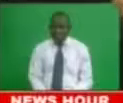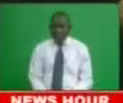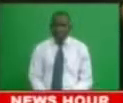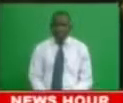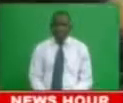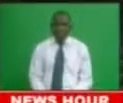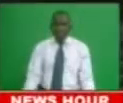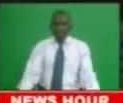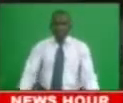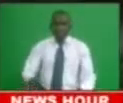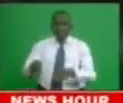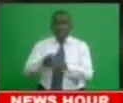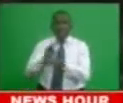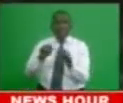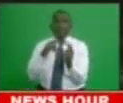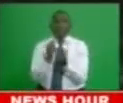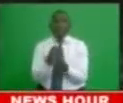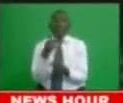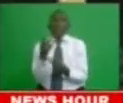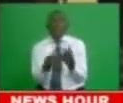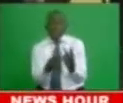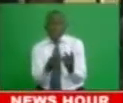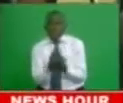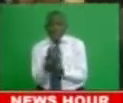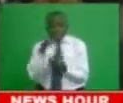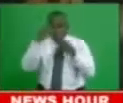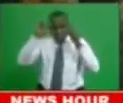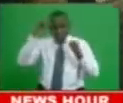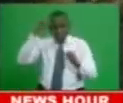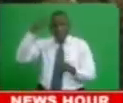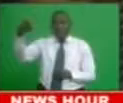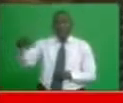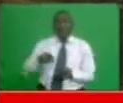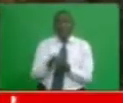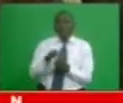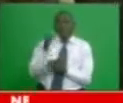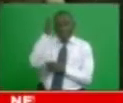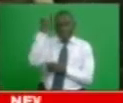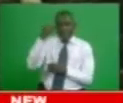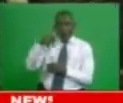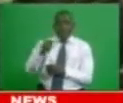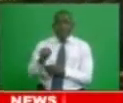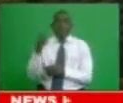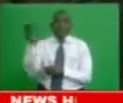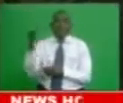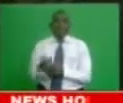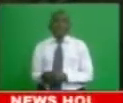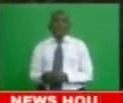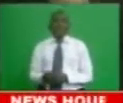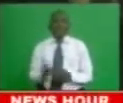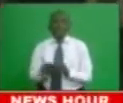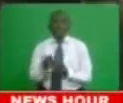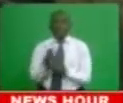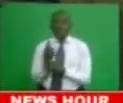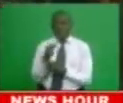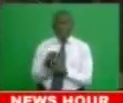trade. The visit of this business delegation is a response to President John Mahama's meeting with Italian Prime Minister Matteo Renzi